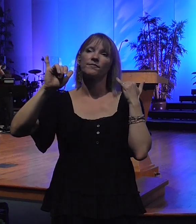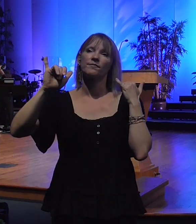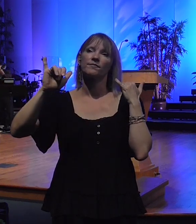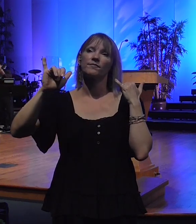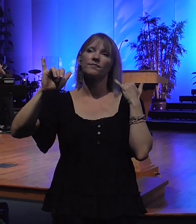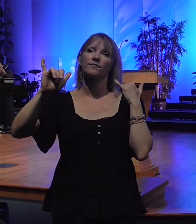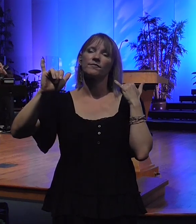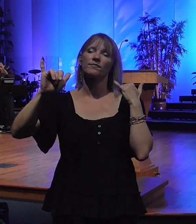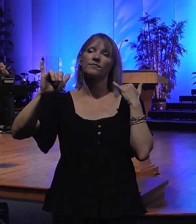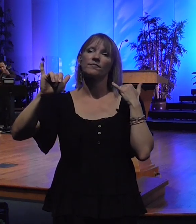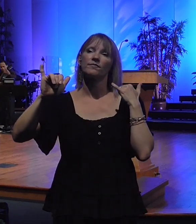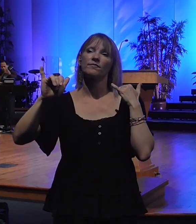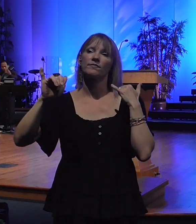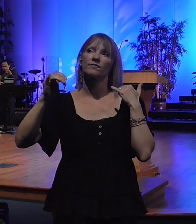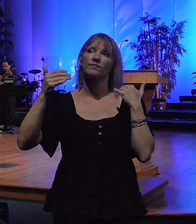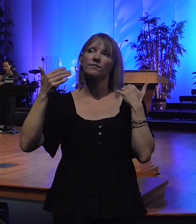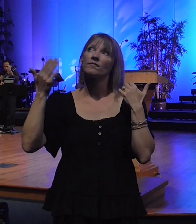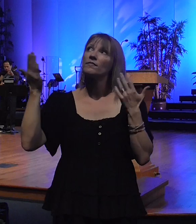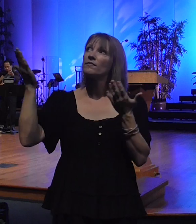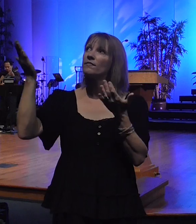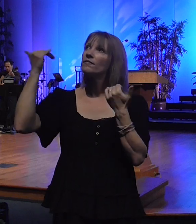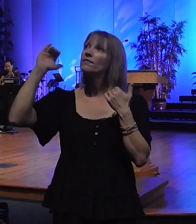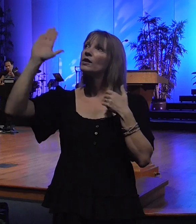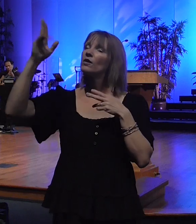So come write your name